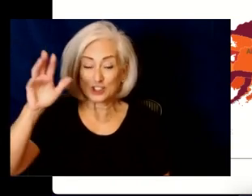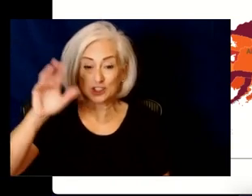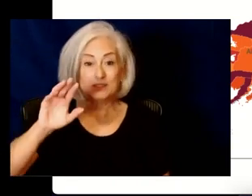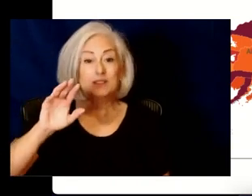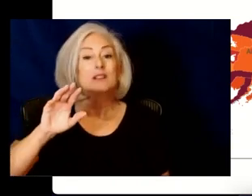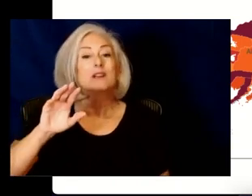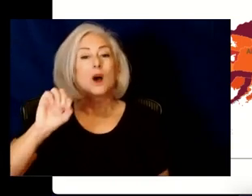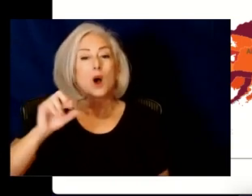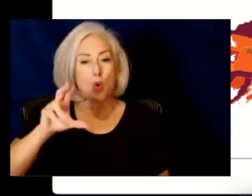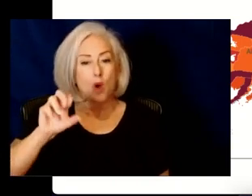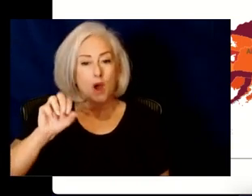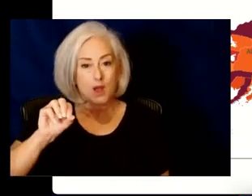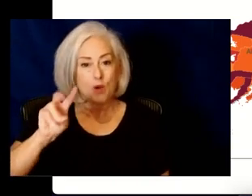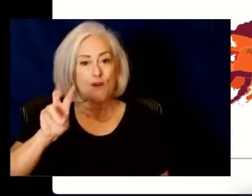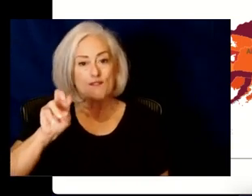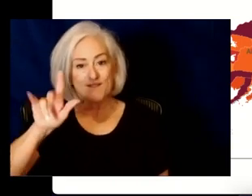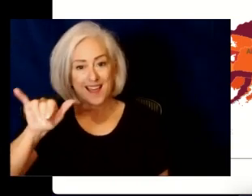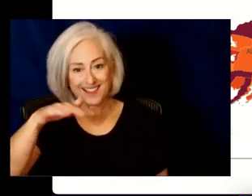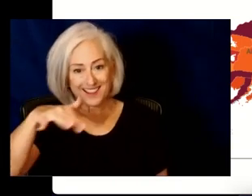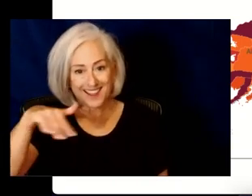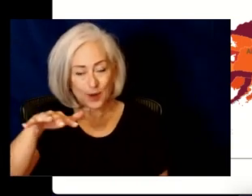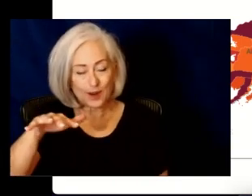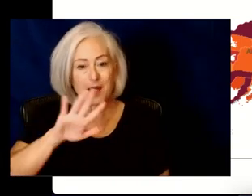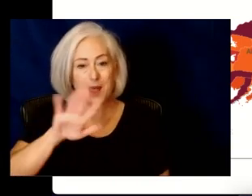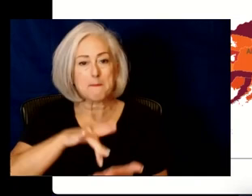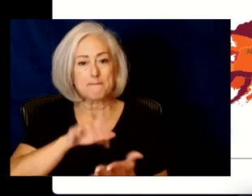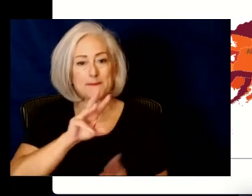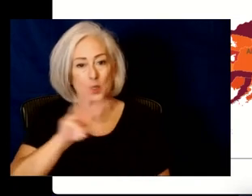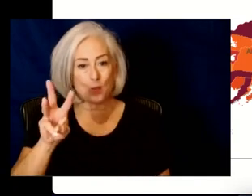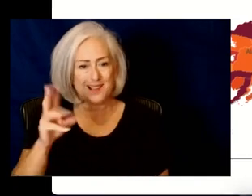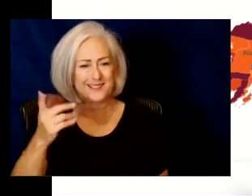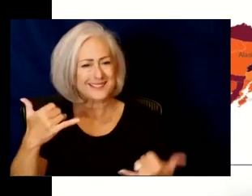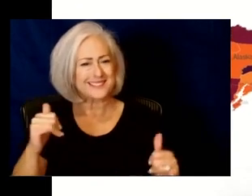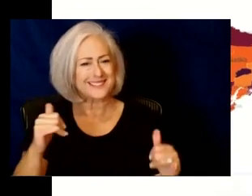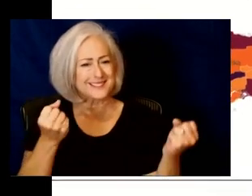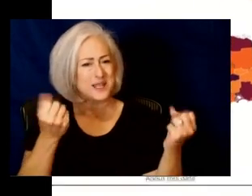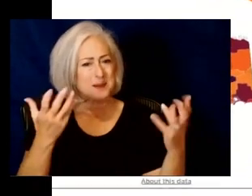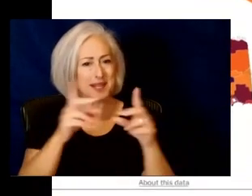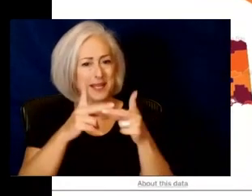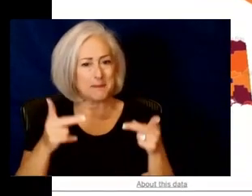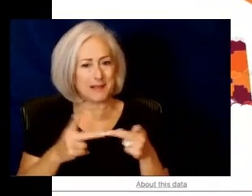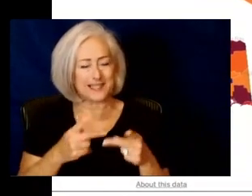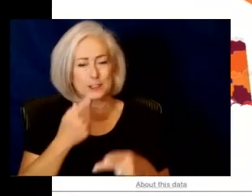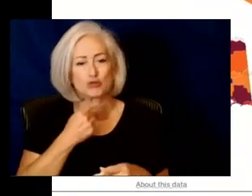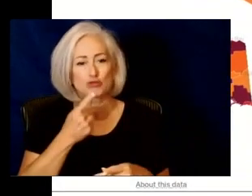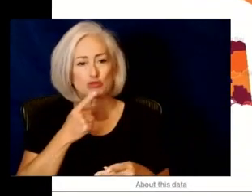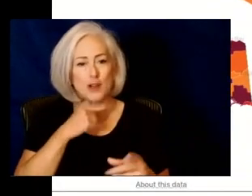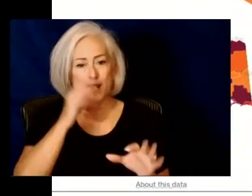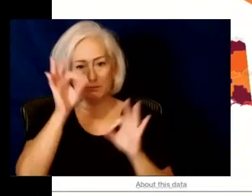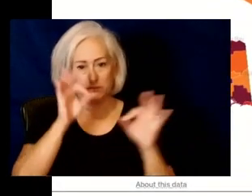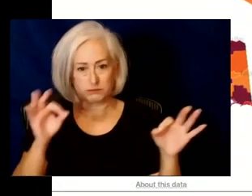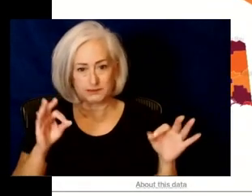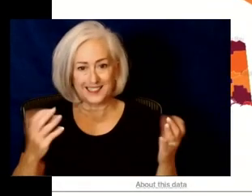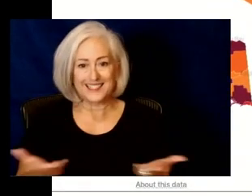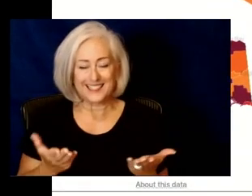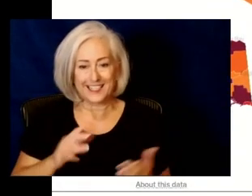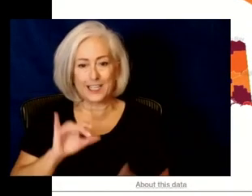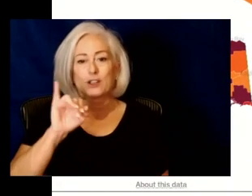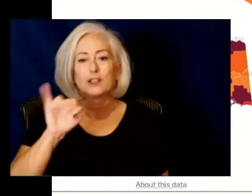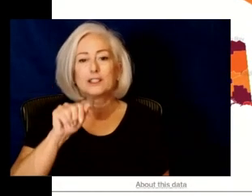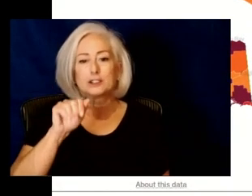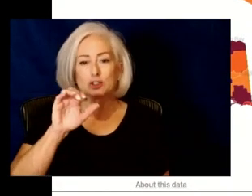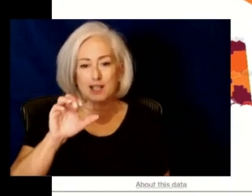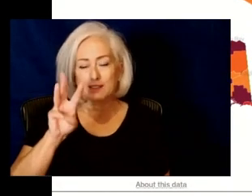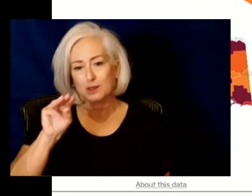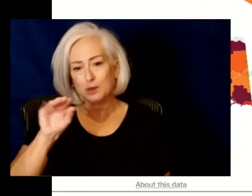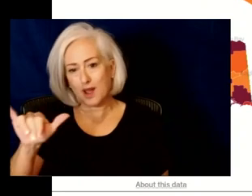area. But still a lot of hot spots throughout the country, and we're still in the red zone here in Johnson, Wyandotte, Jackson, and Clay. Yeah, and it